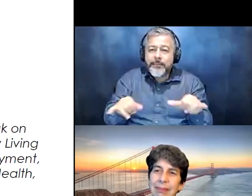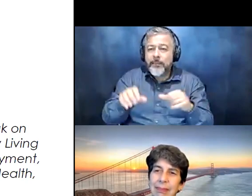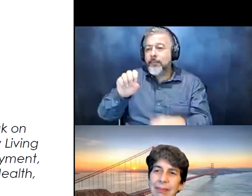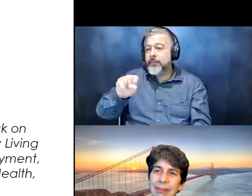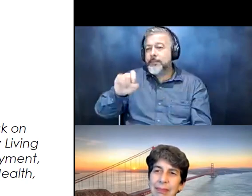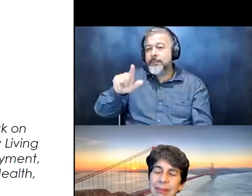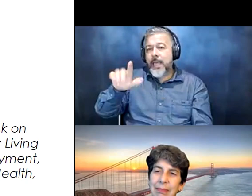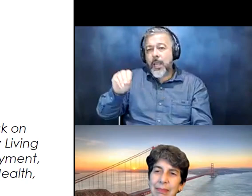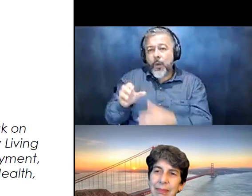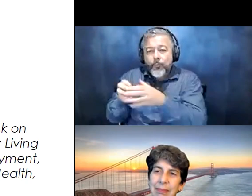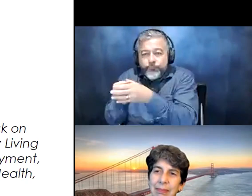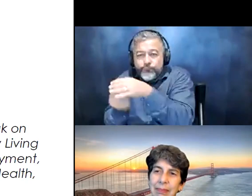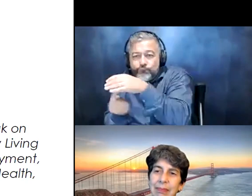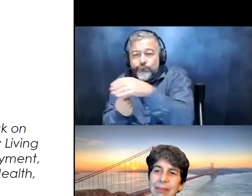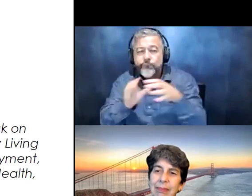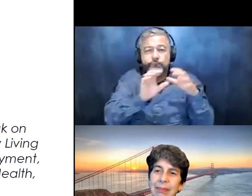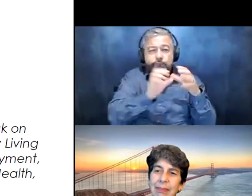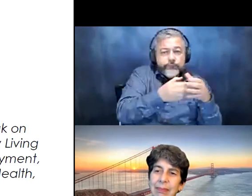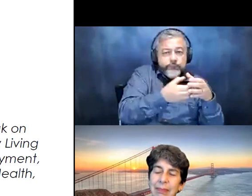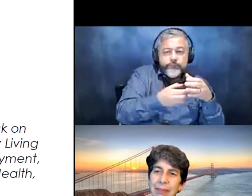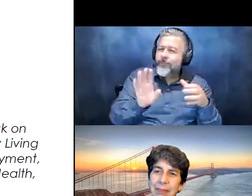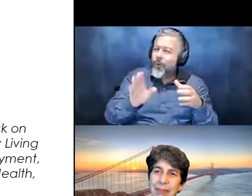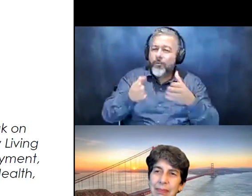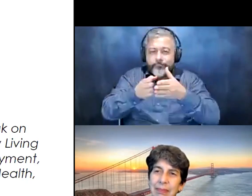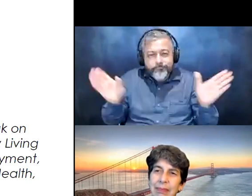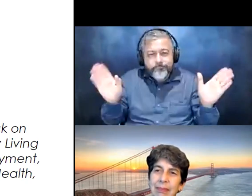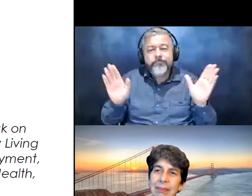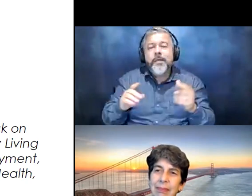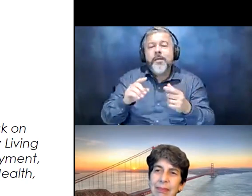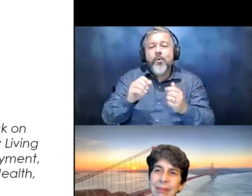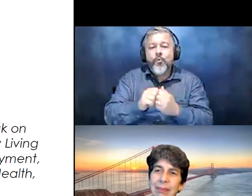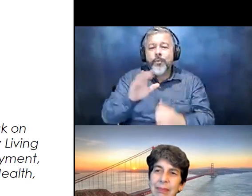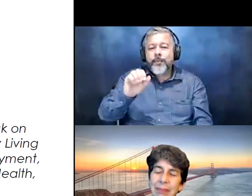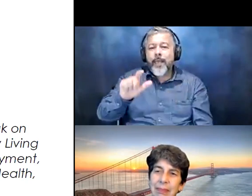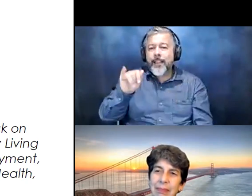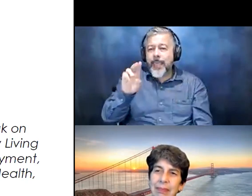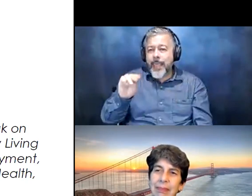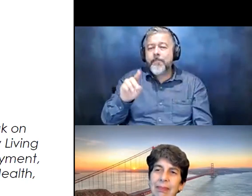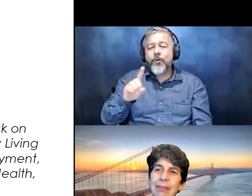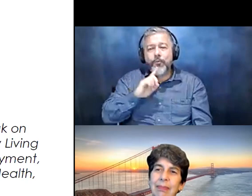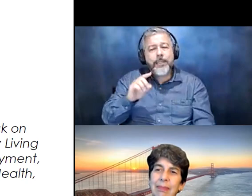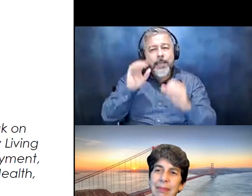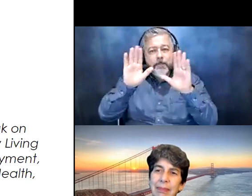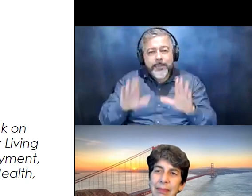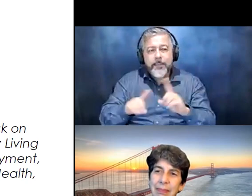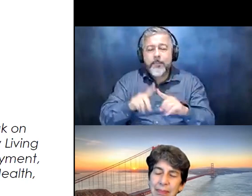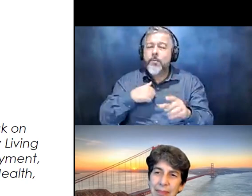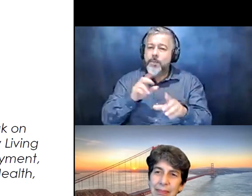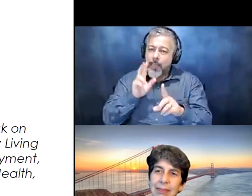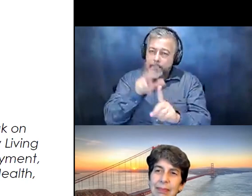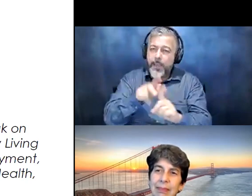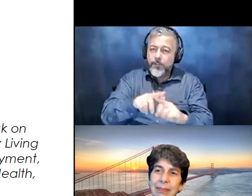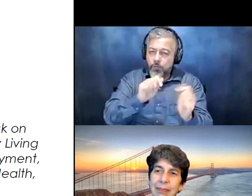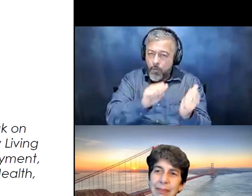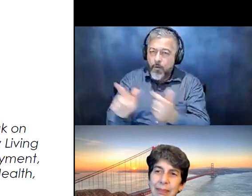And, the steps in CalAIM are pretty amazing, but we really got to push that it applies to everyone. And